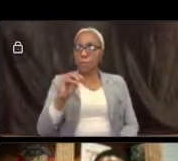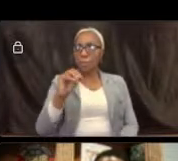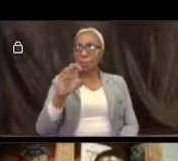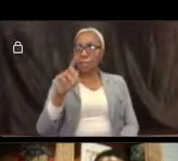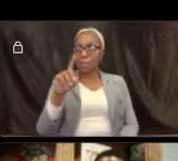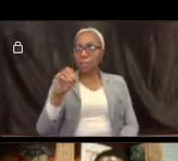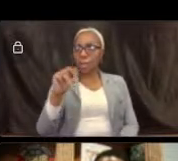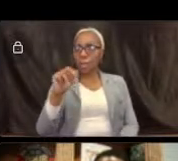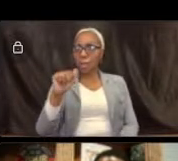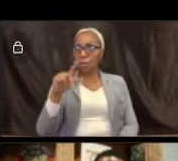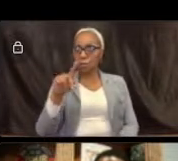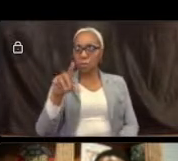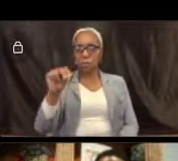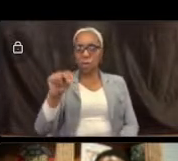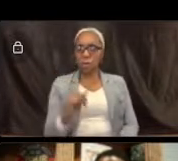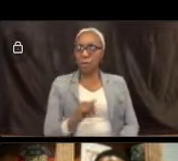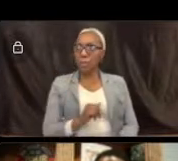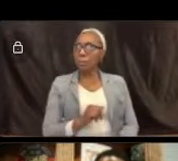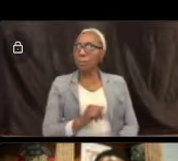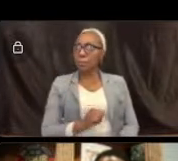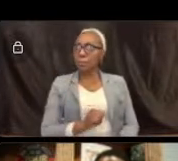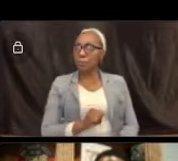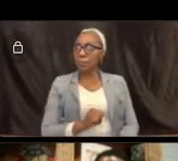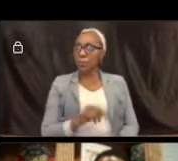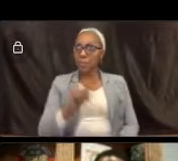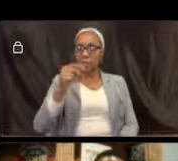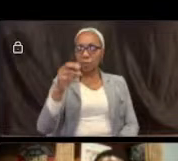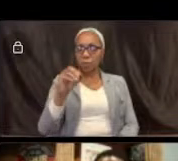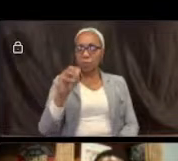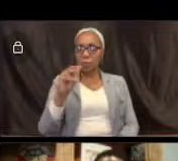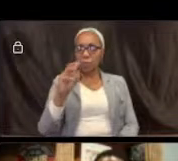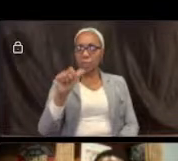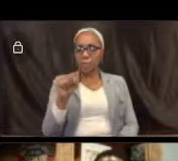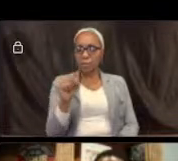McDonald, No. Thomas,